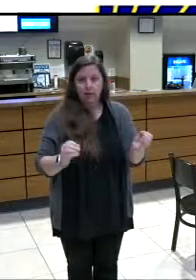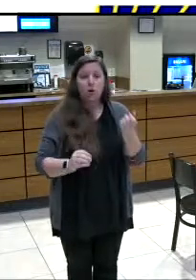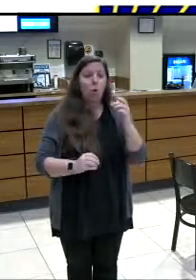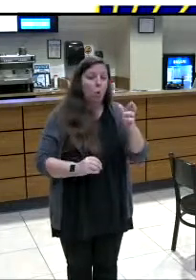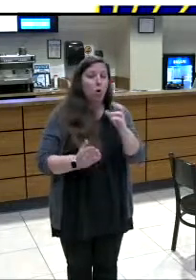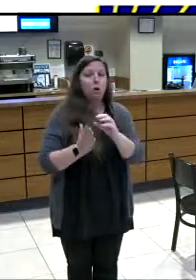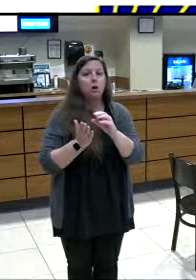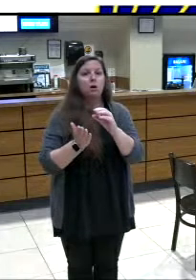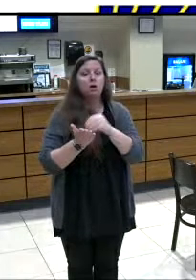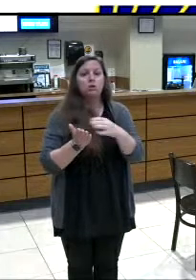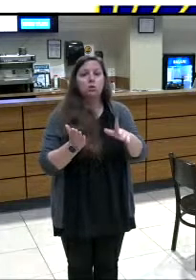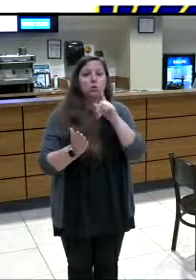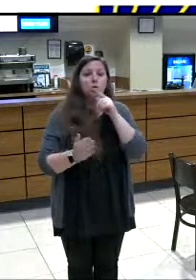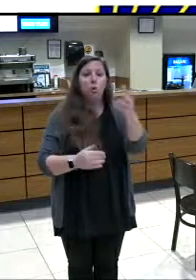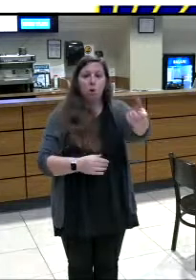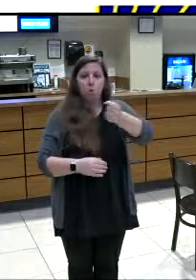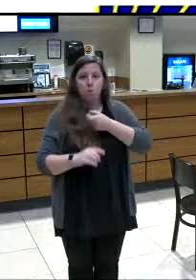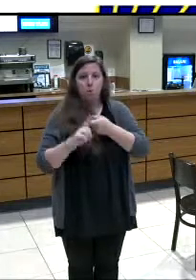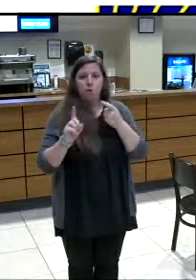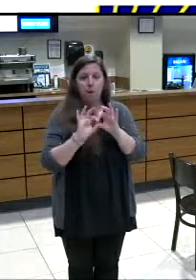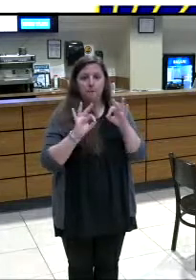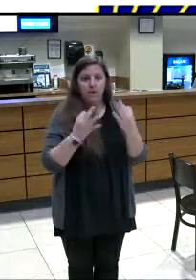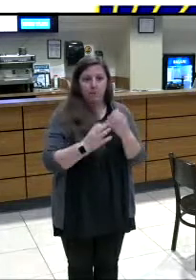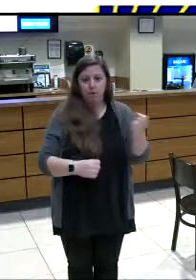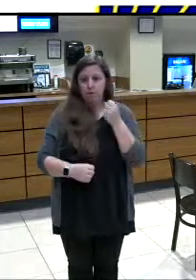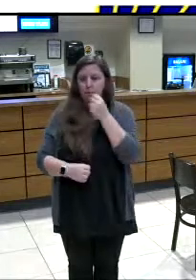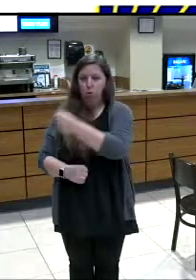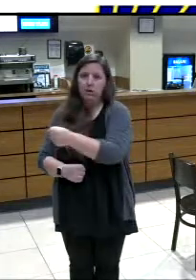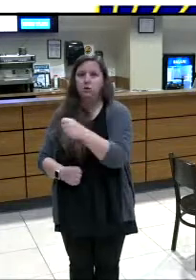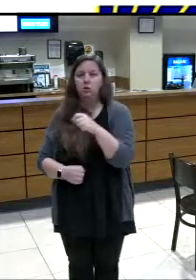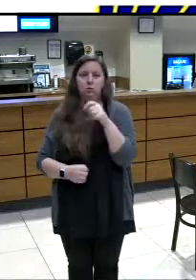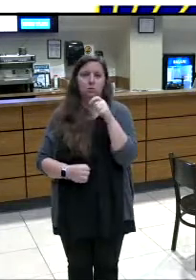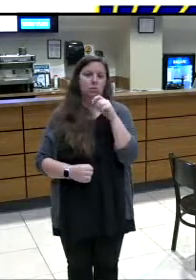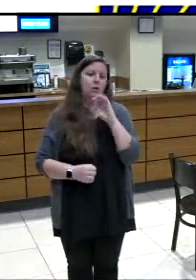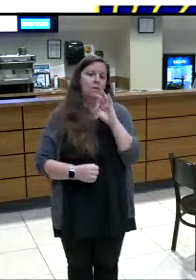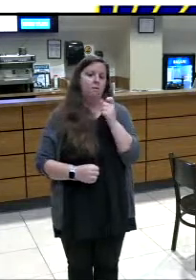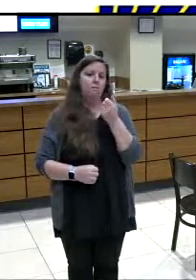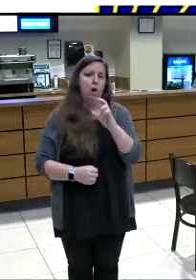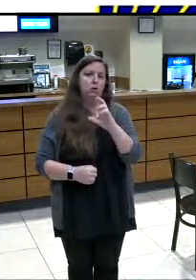of origin and placed into the foster care system.